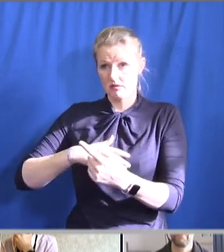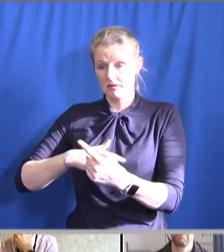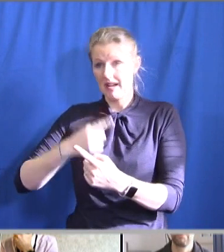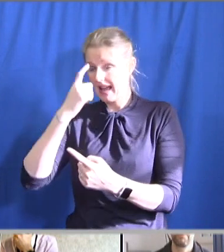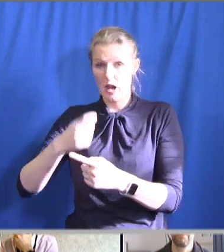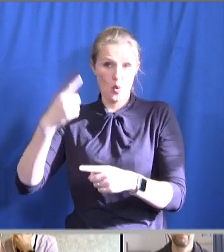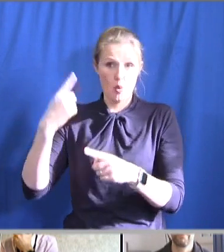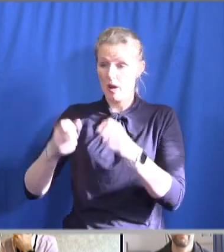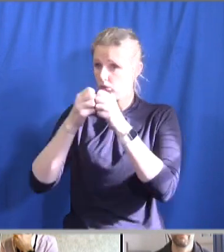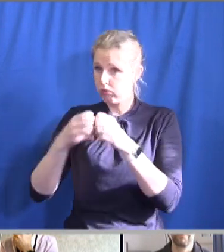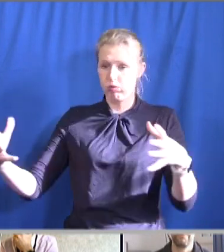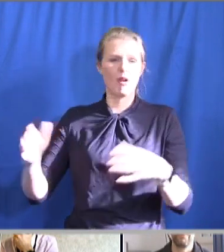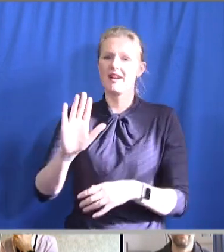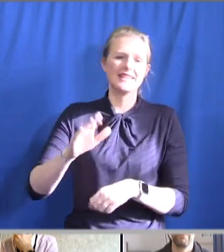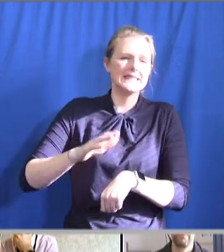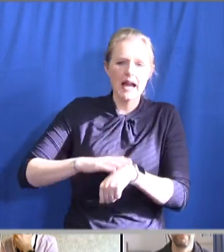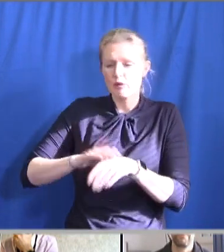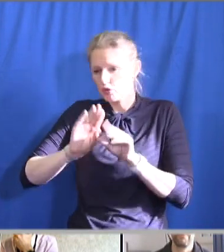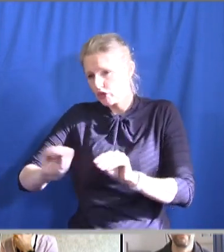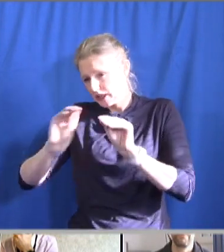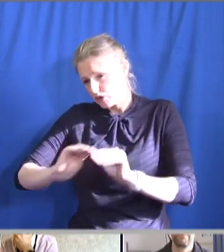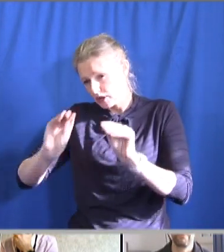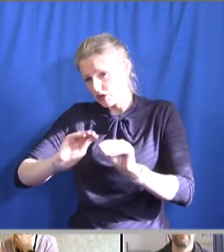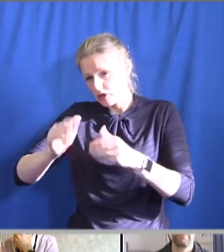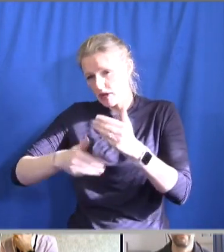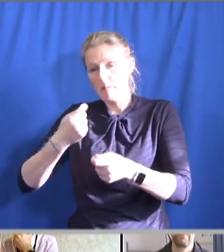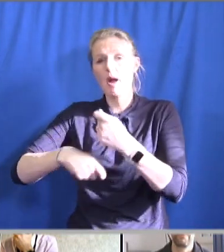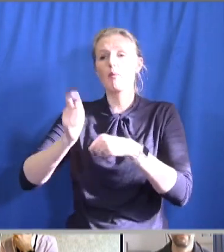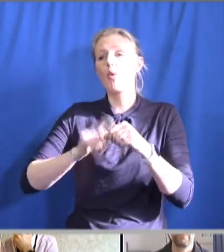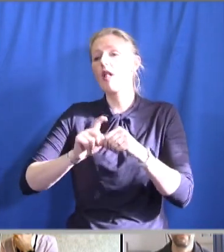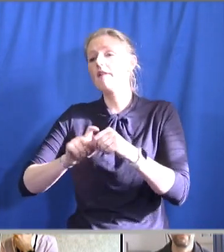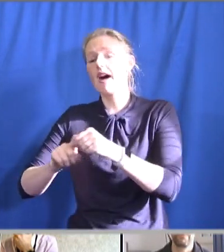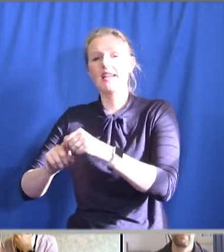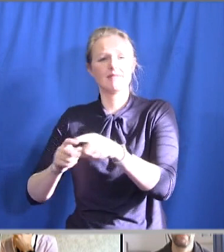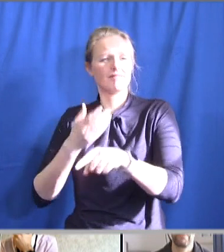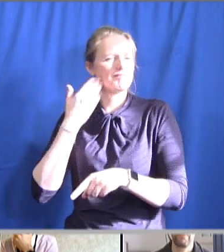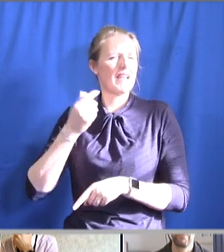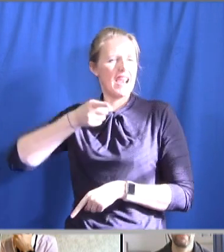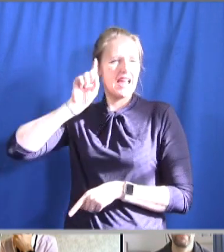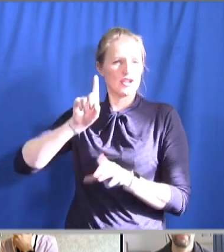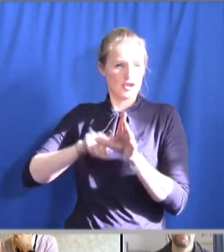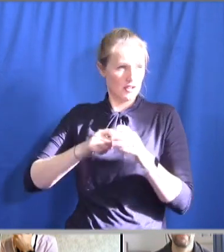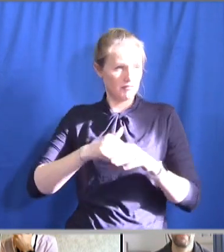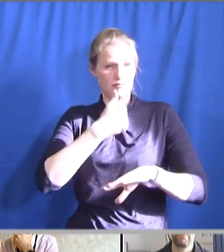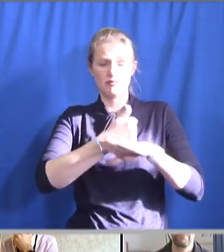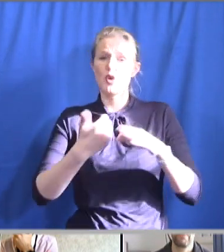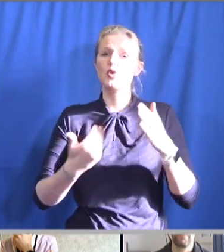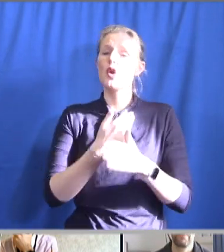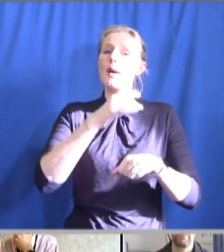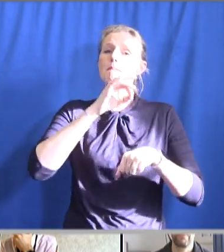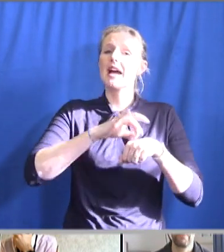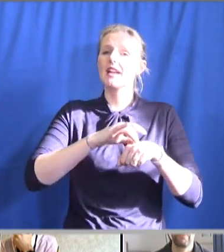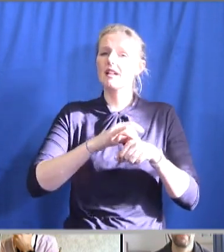to get through and those individuals to get through their training. So in the medical school that was opened last year in Magee, we'll see